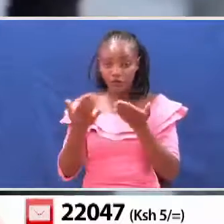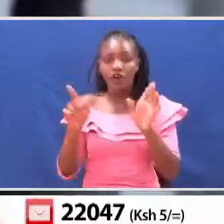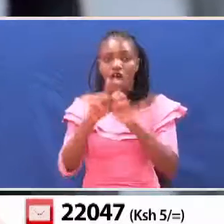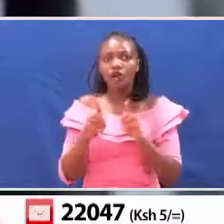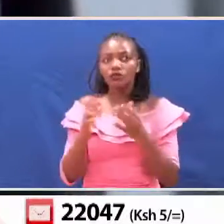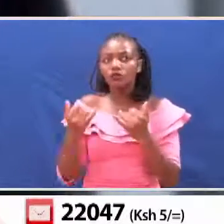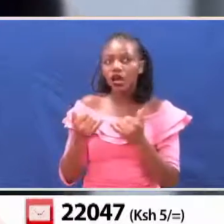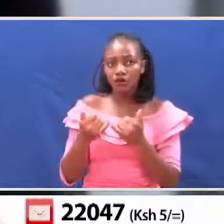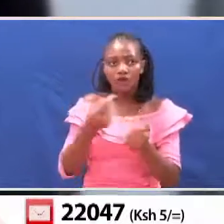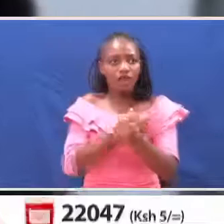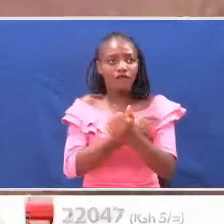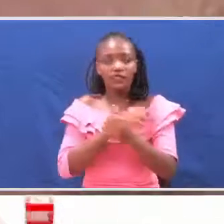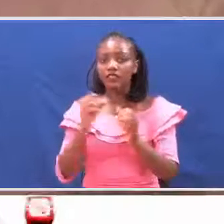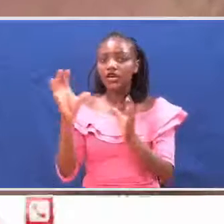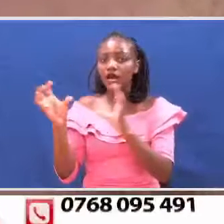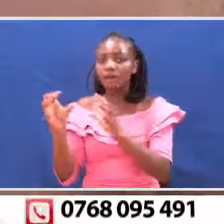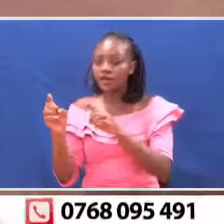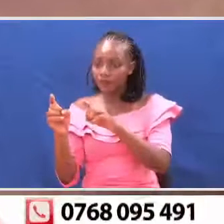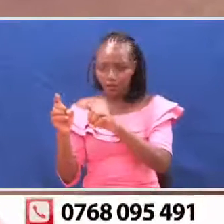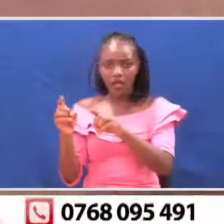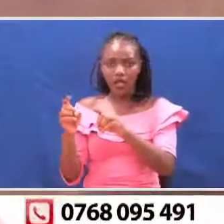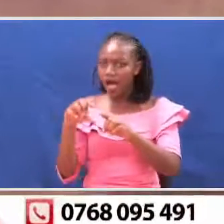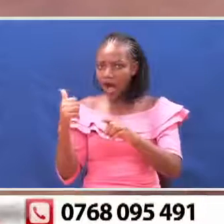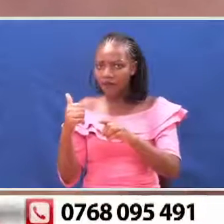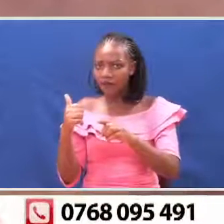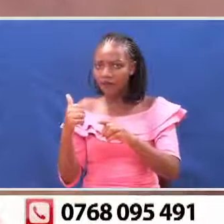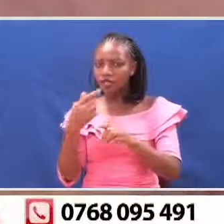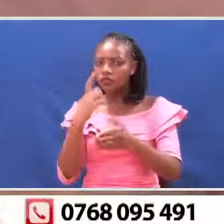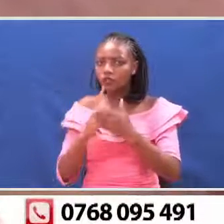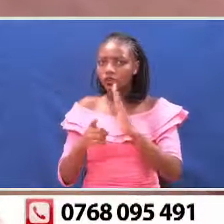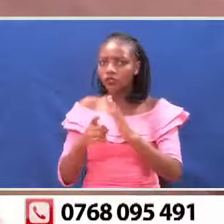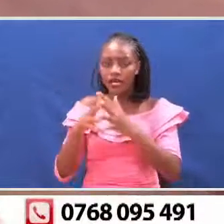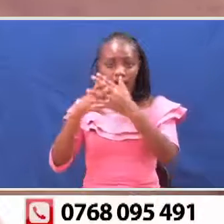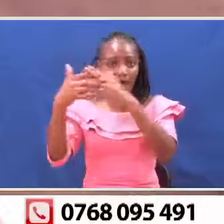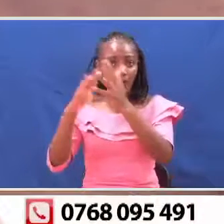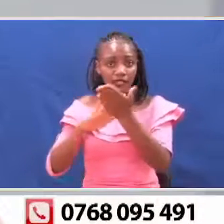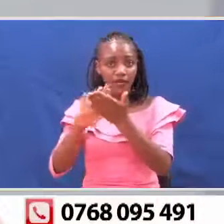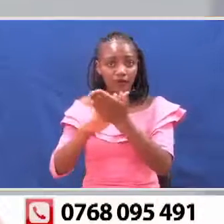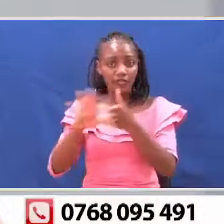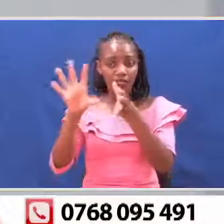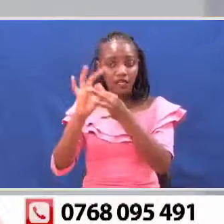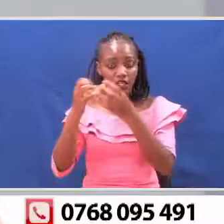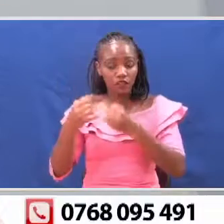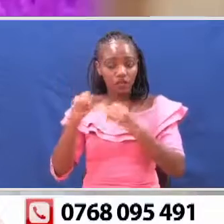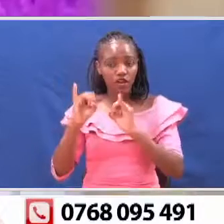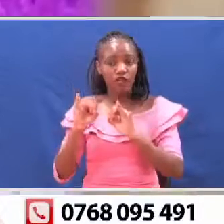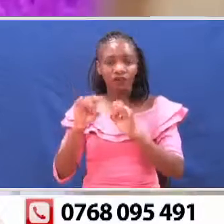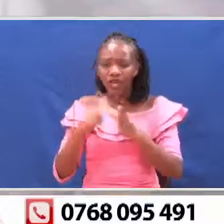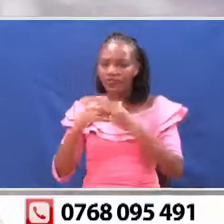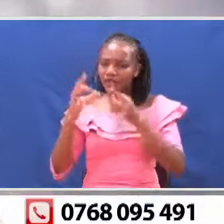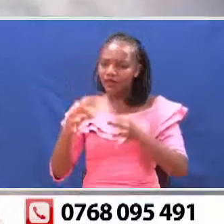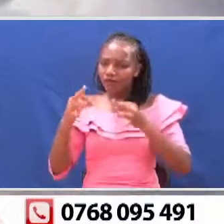However, vaccine company Novavax has pushed the start of a US-based late-stage trial for its